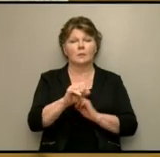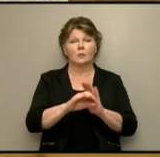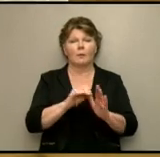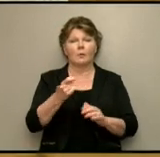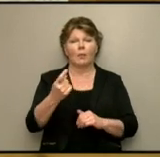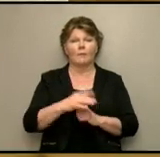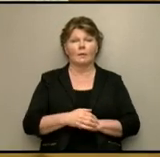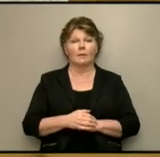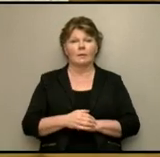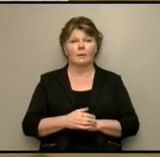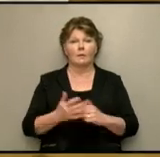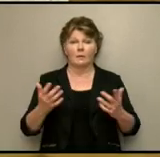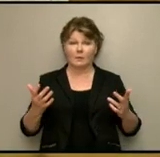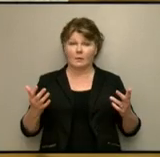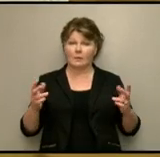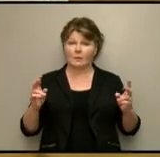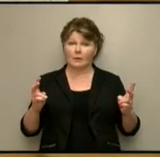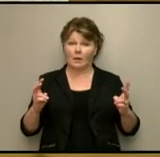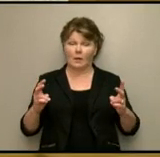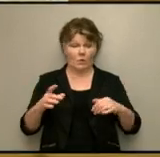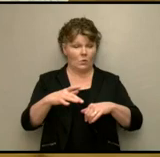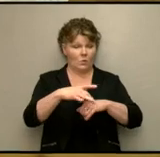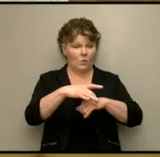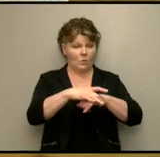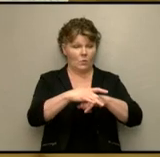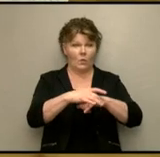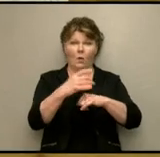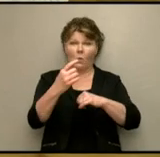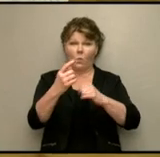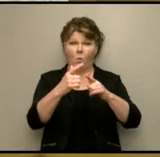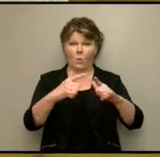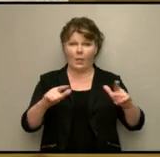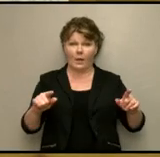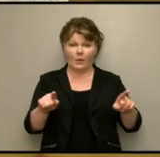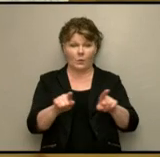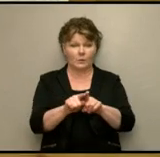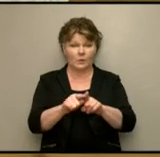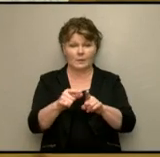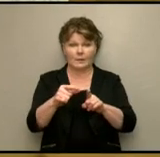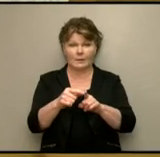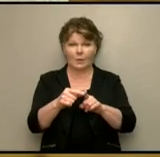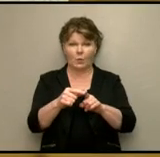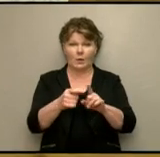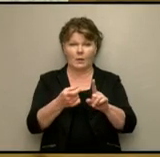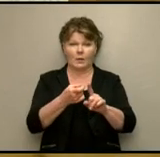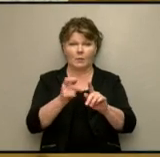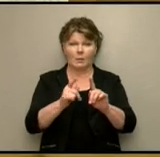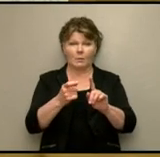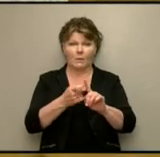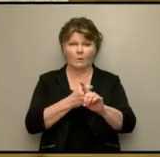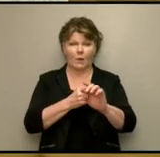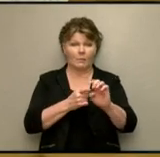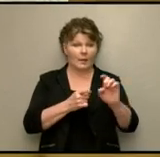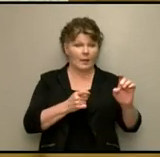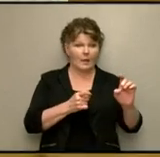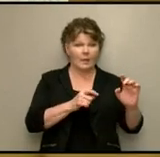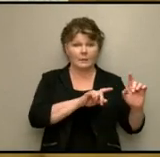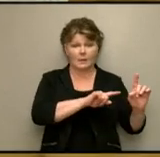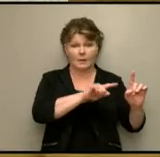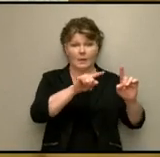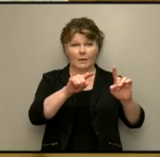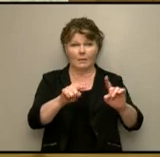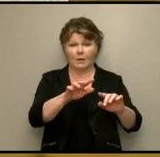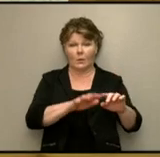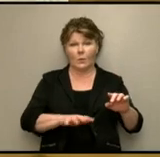Now the whole earth had one language and the same words. And as people migrated from the east, they found a plain in the land of